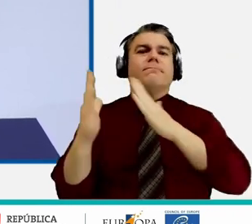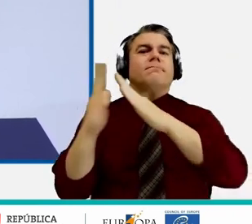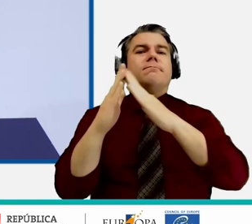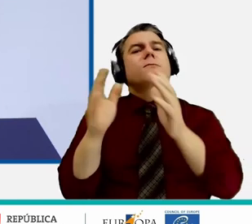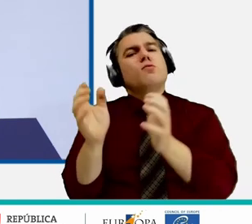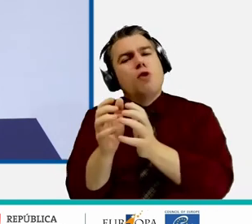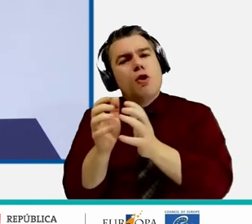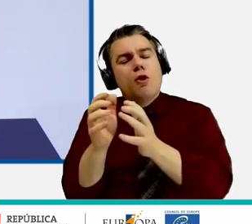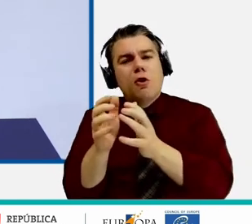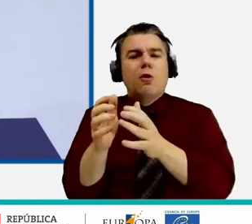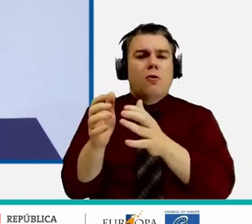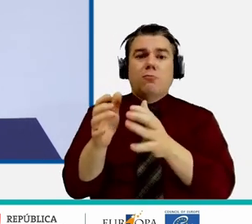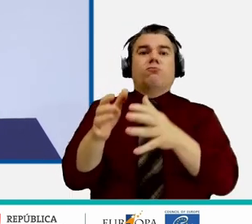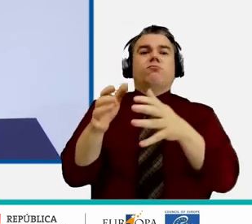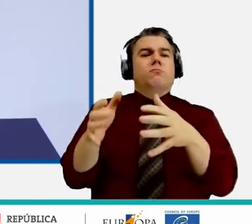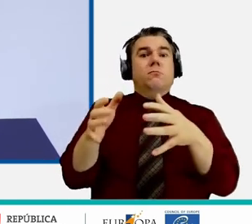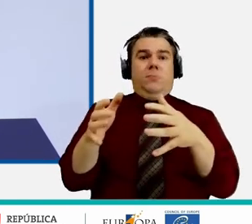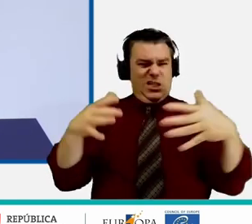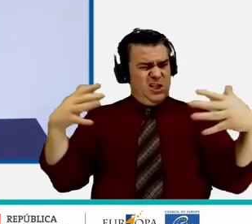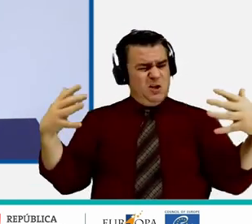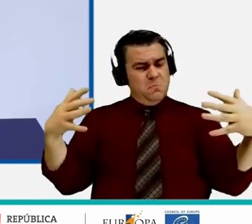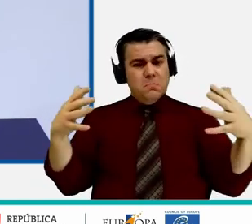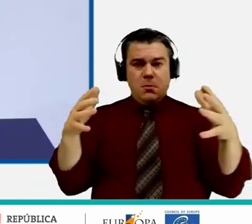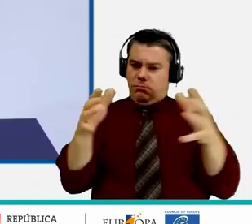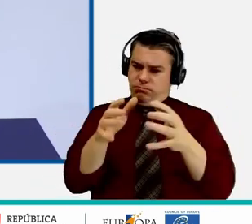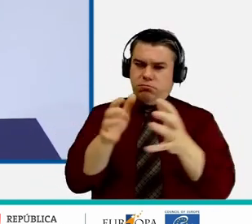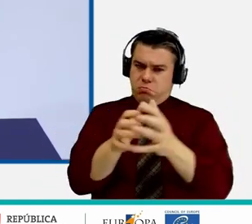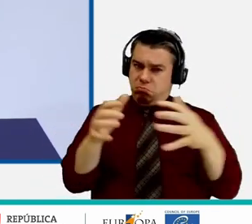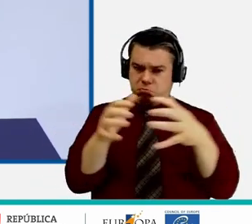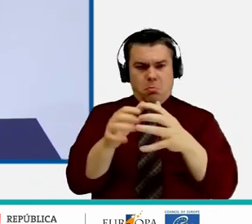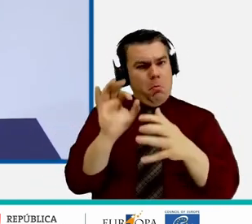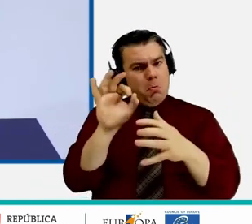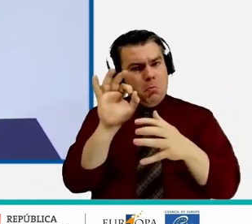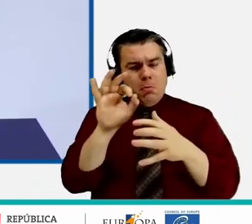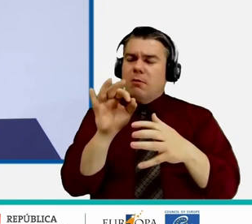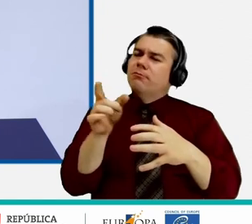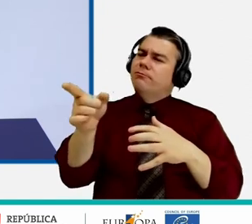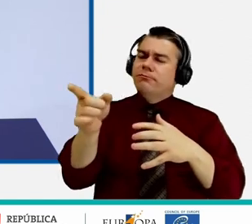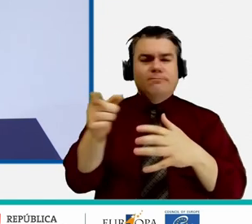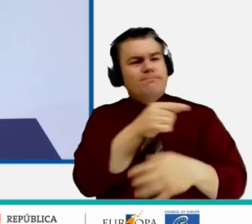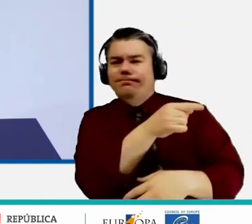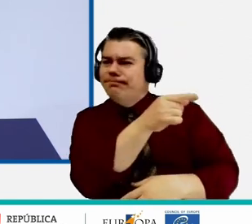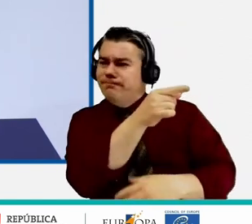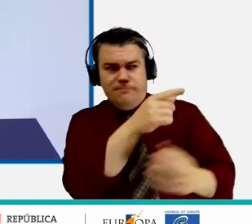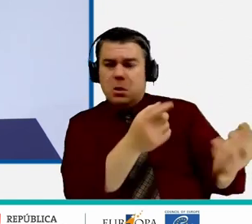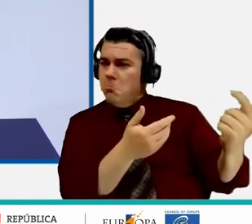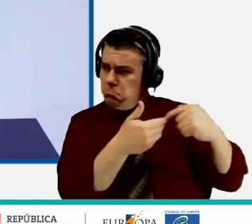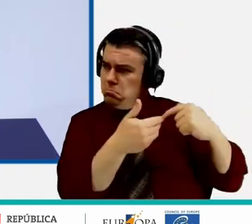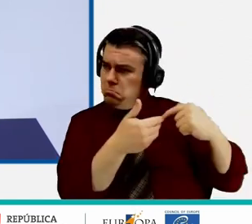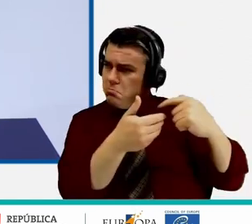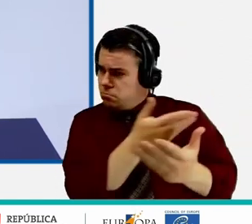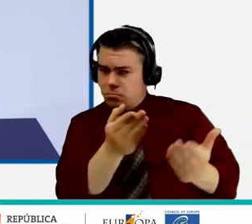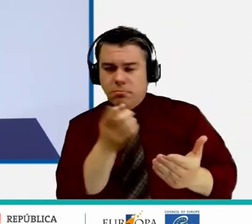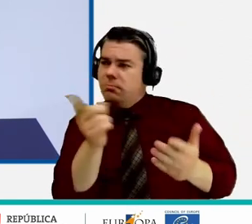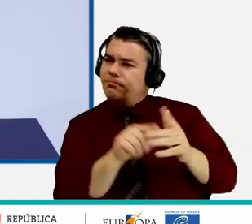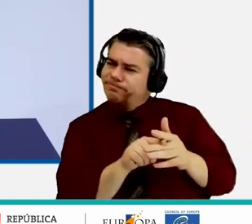us. What would be your advice to a city starting this resilience journey?